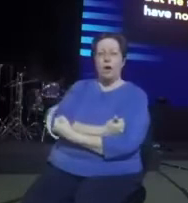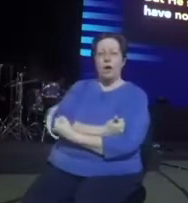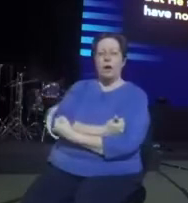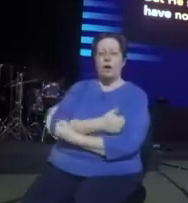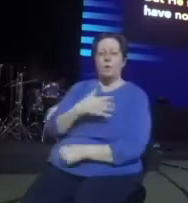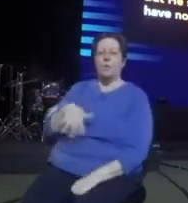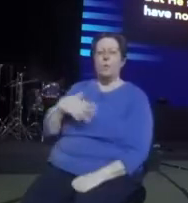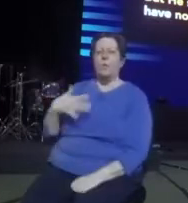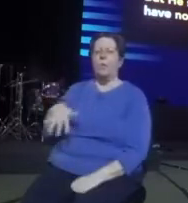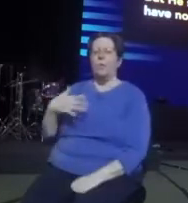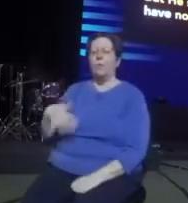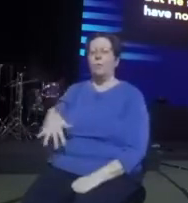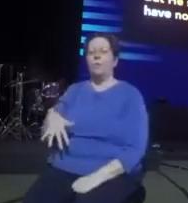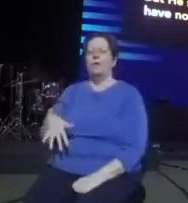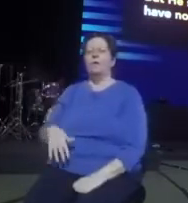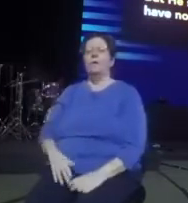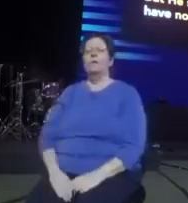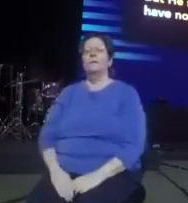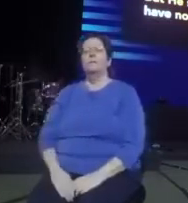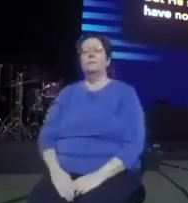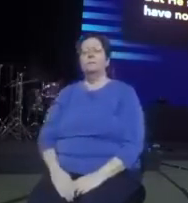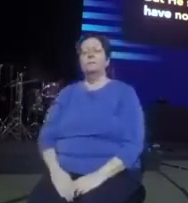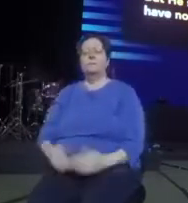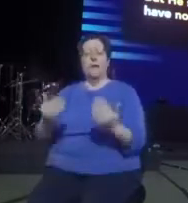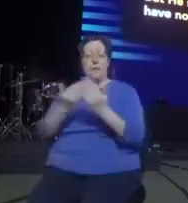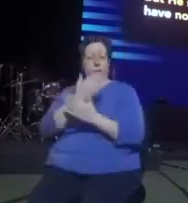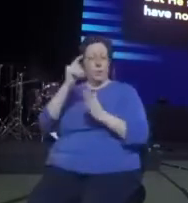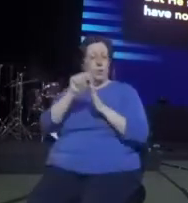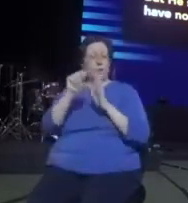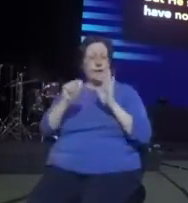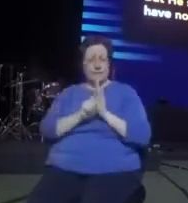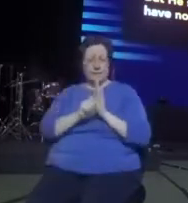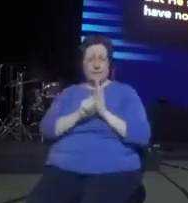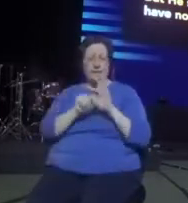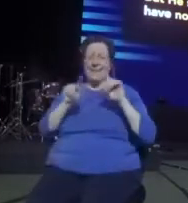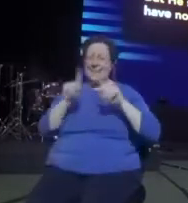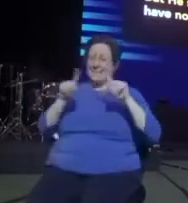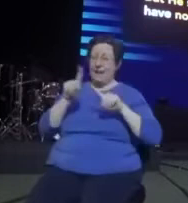Wow, fascinating. The New Testament